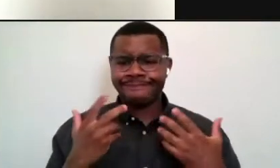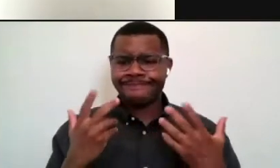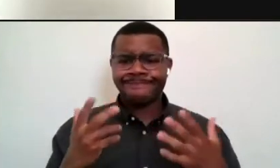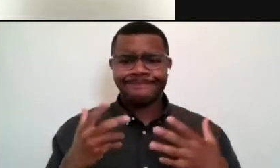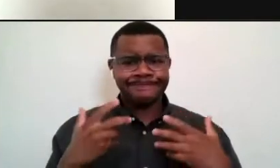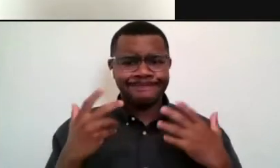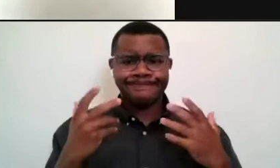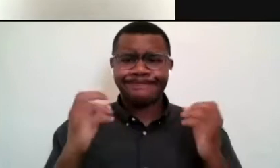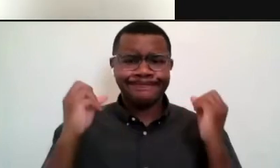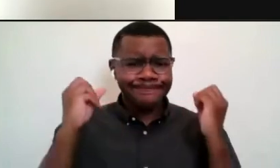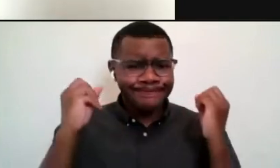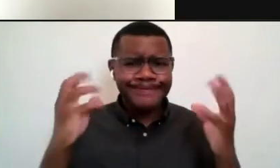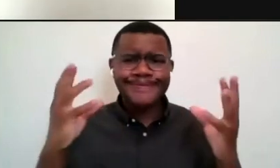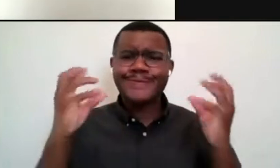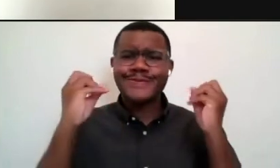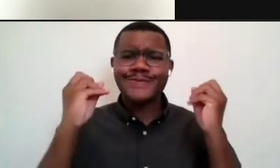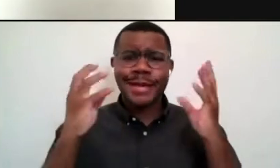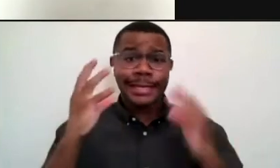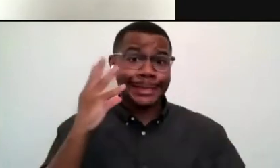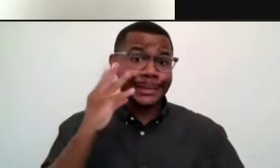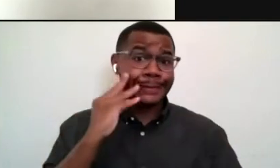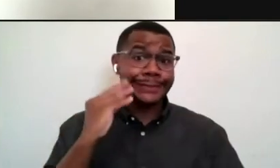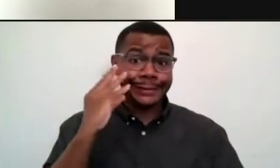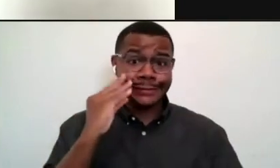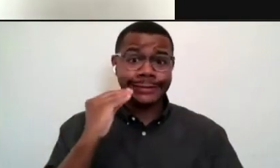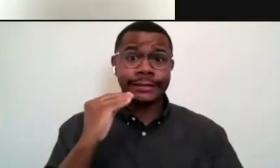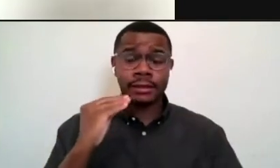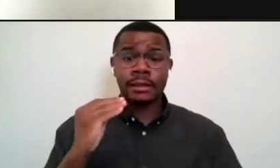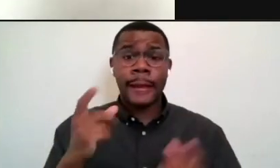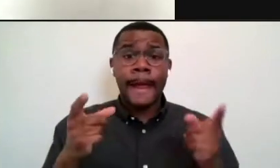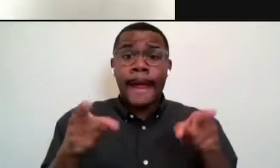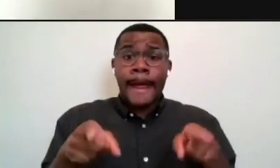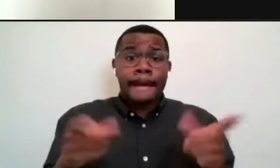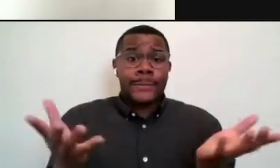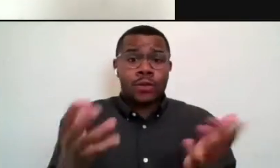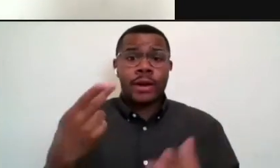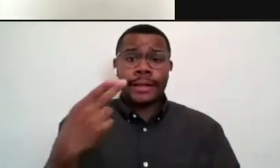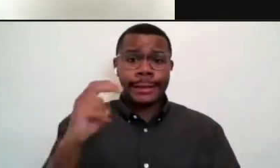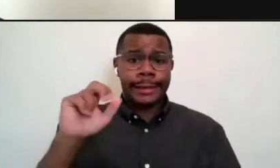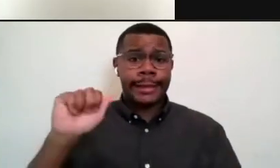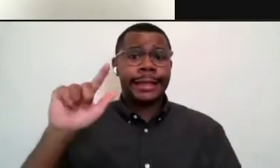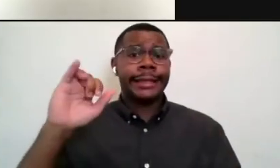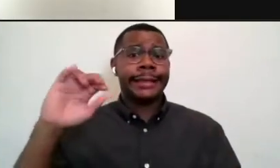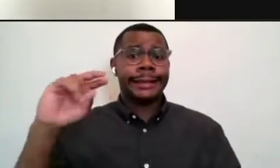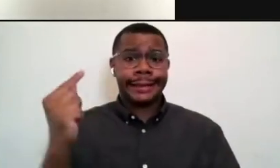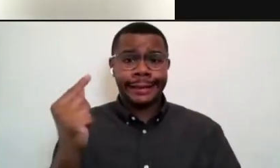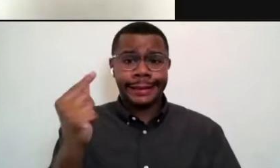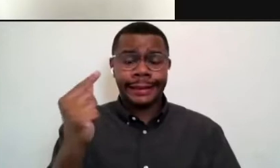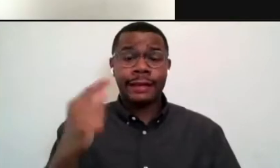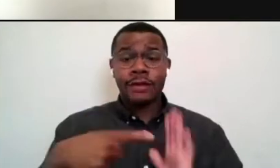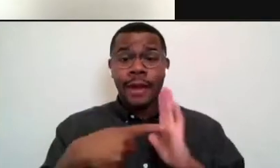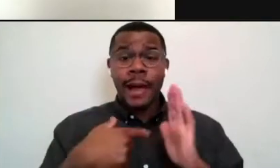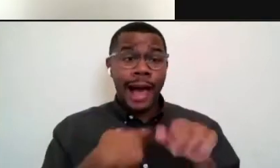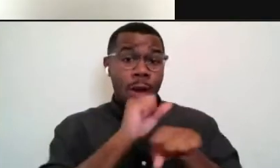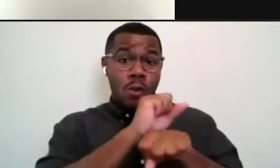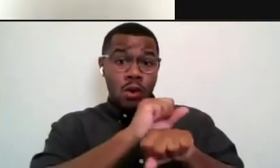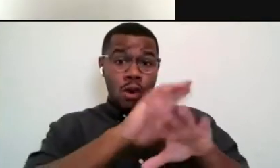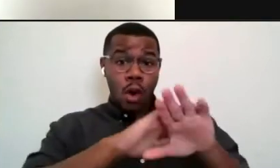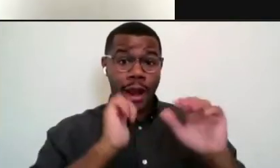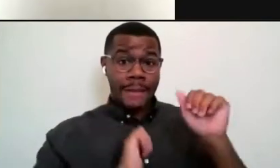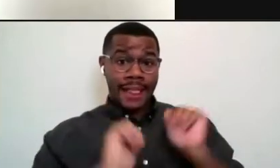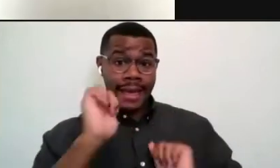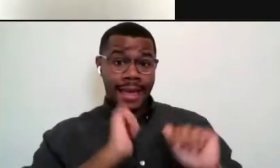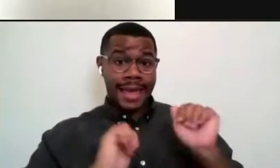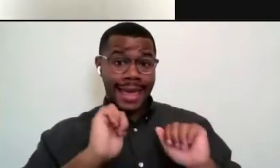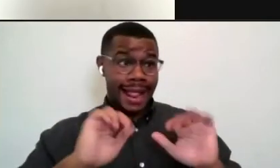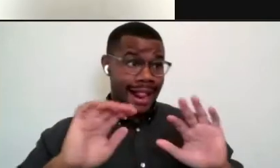experiences where healing has happened. You know, working on a play. But I would argue it's not the